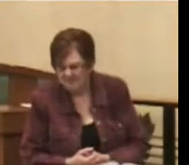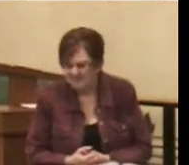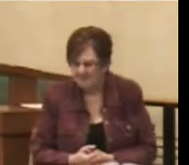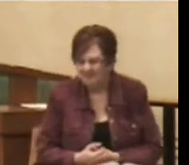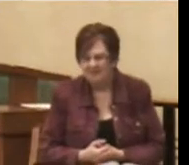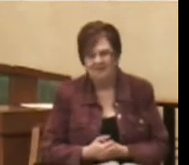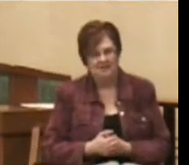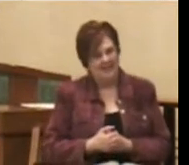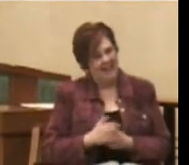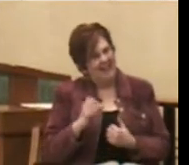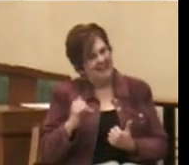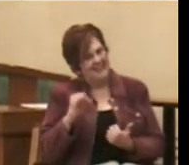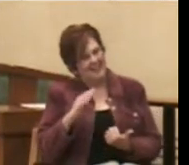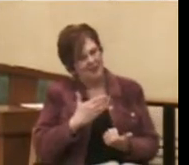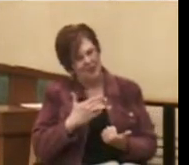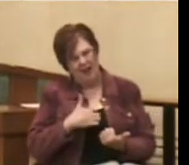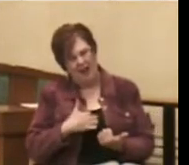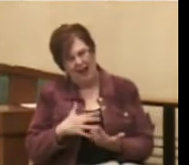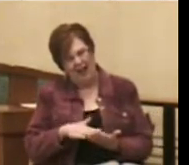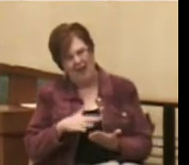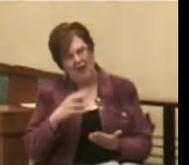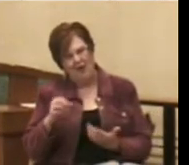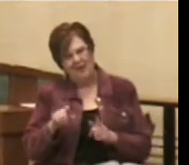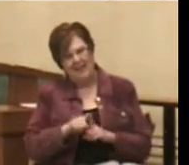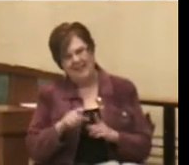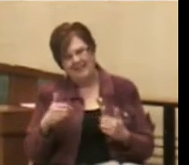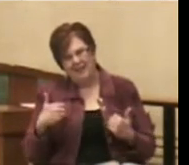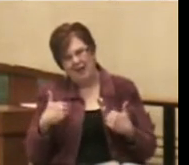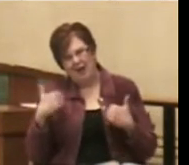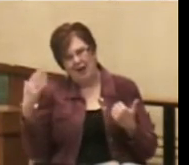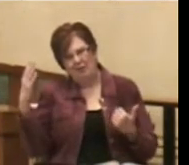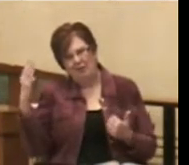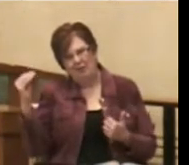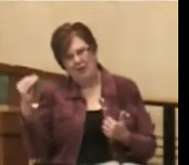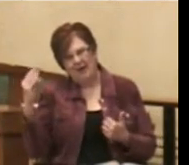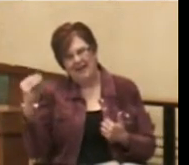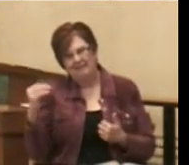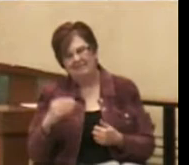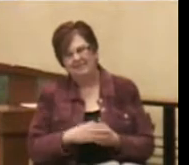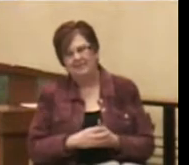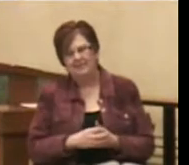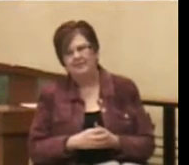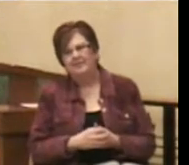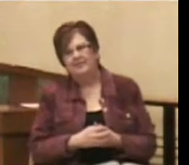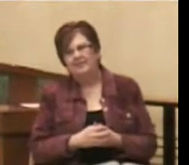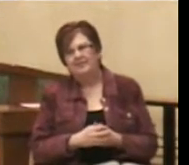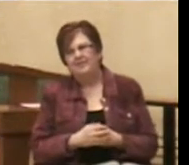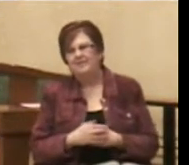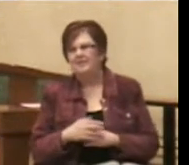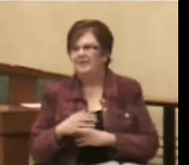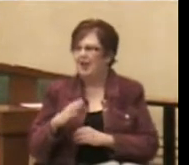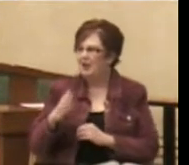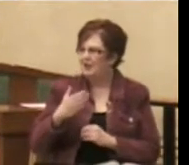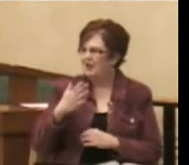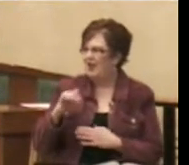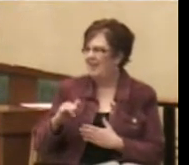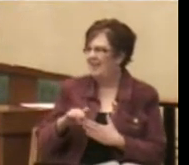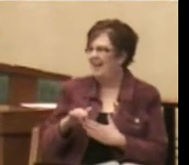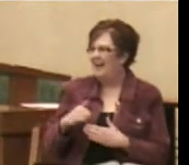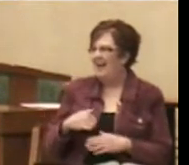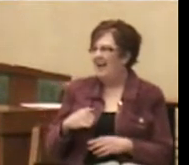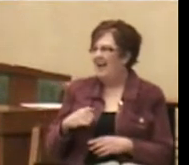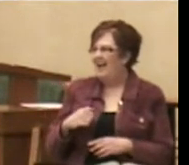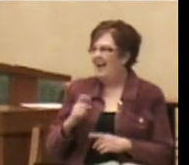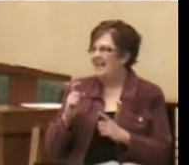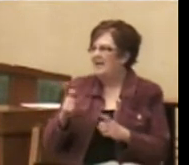So this is a song that I learned as a young boy. It is a song that I commend